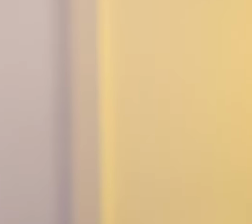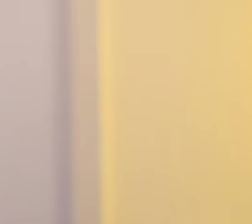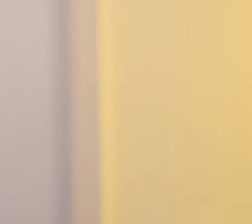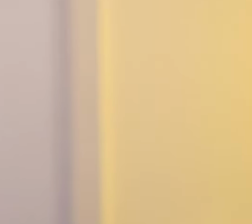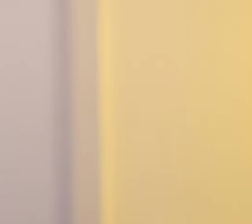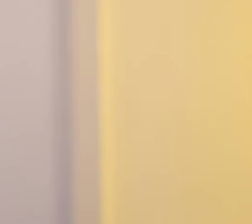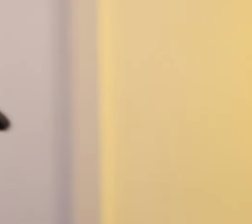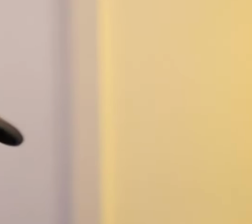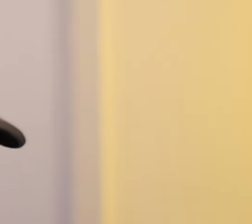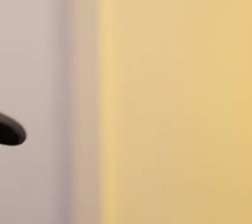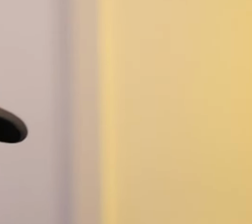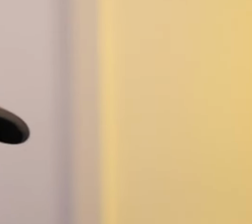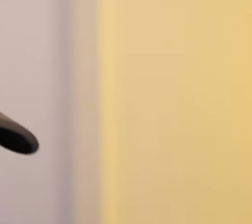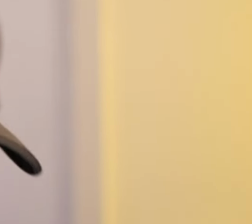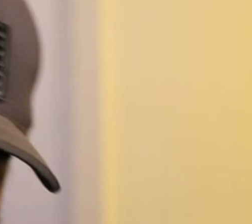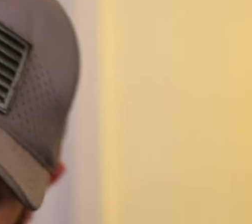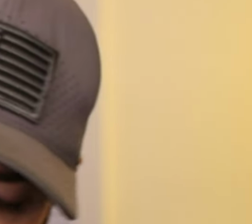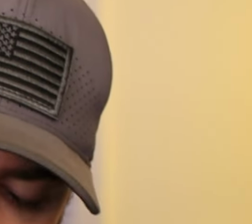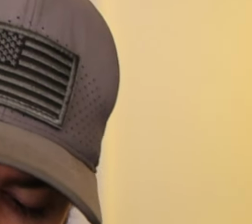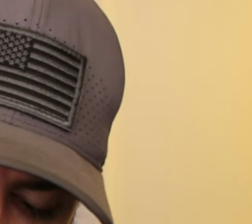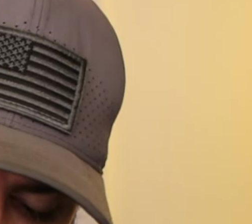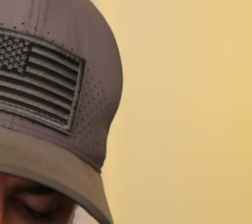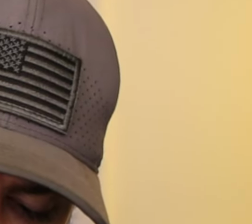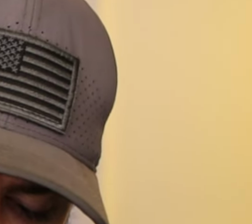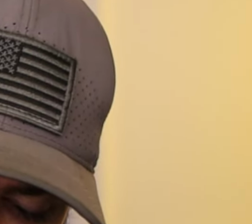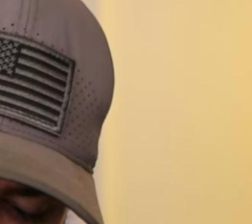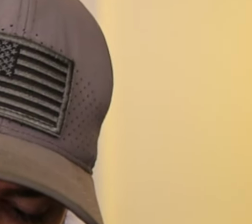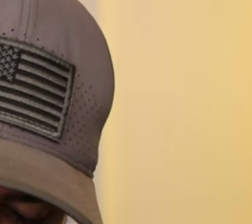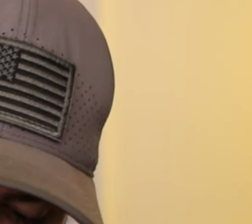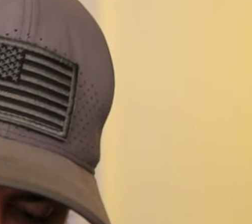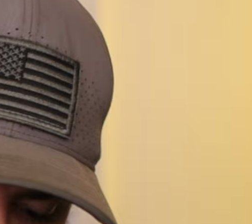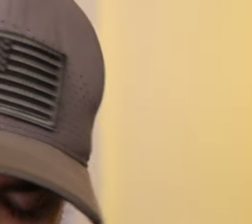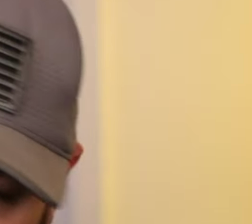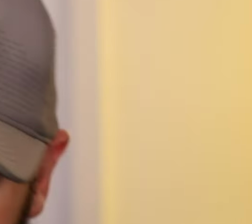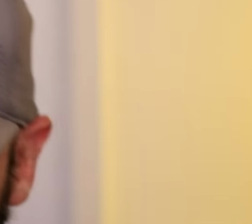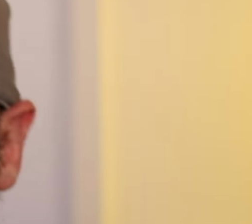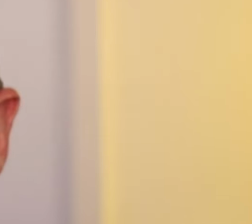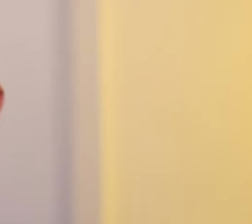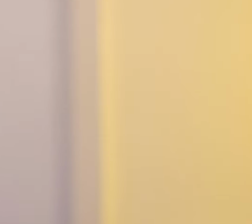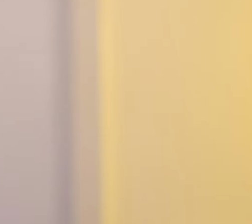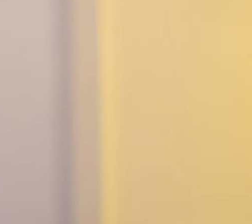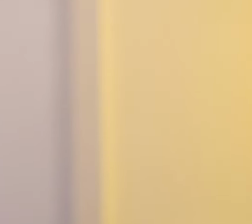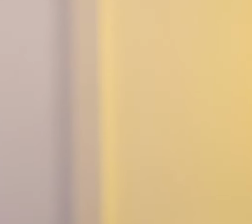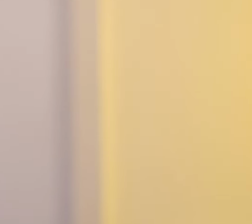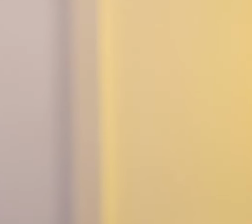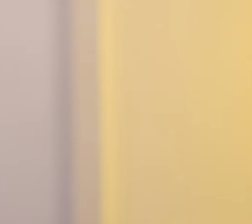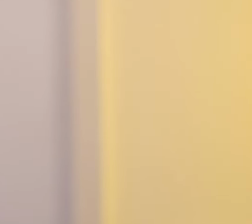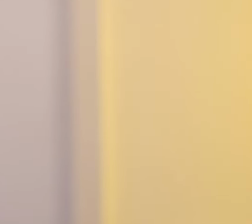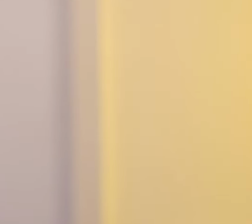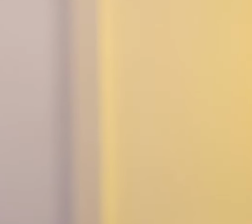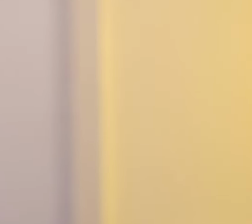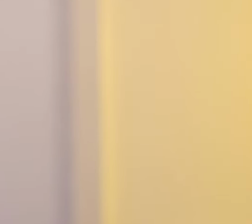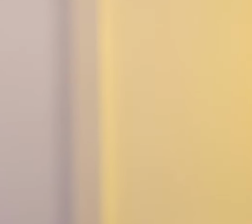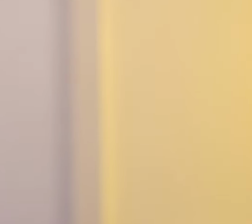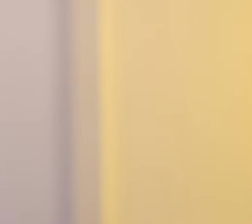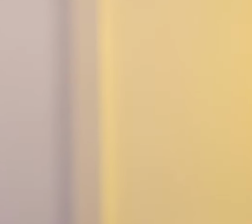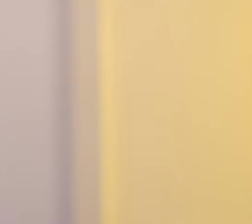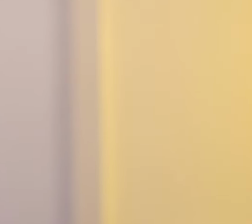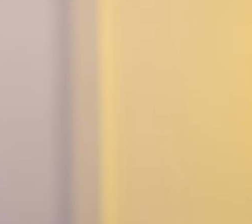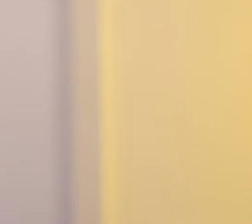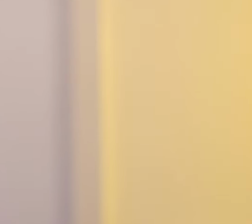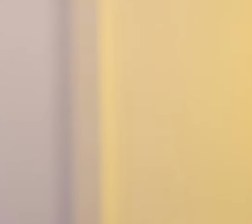I'm at a loss for words for this one, folks. I wish I had more commentary for you other than my normal reactions and just completely baffled by what I just heard and